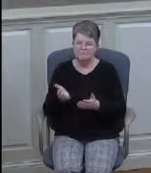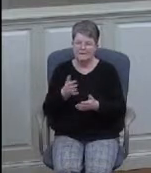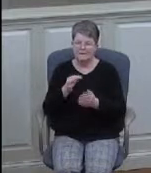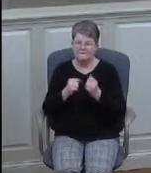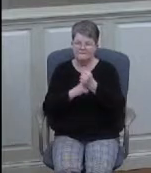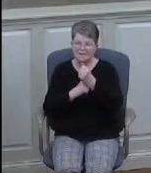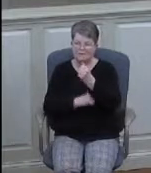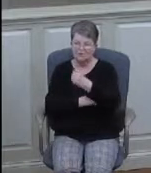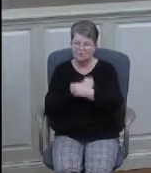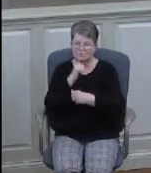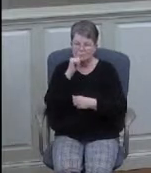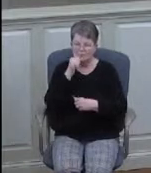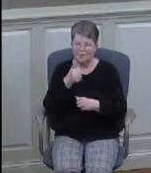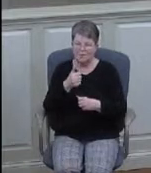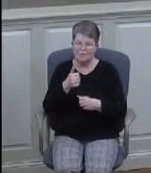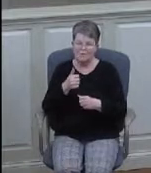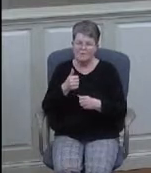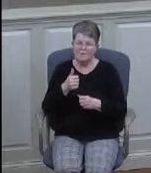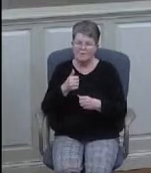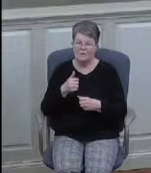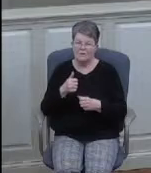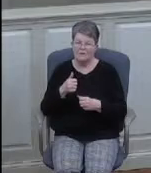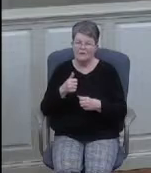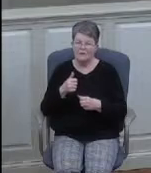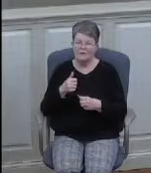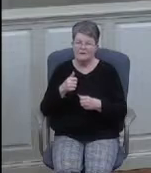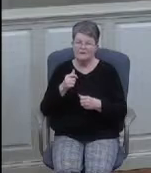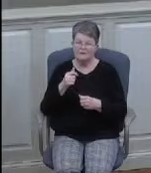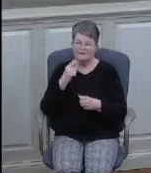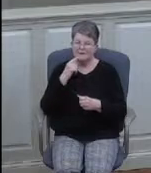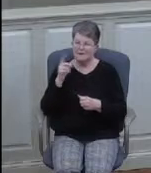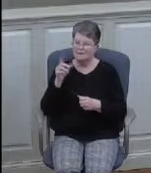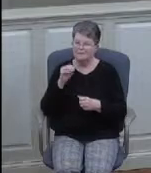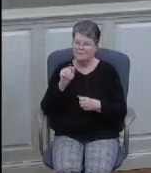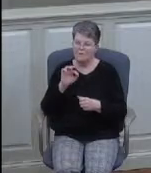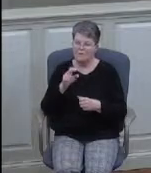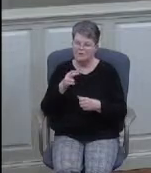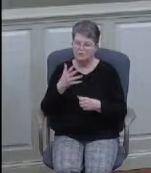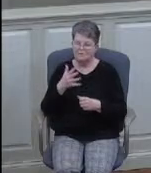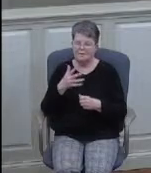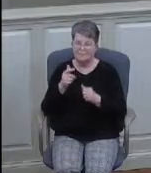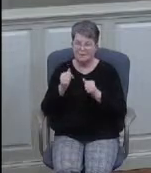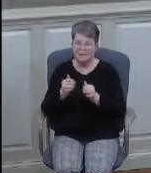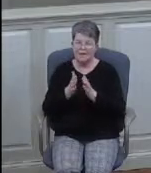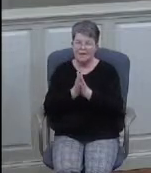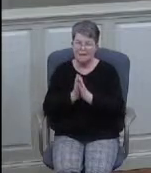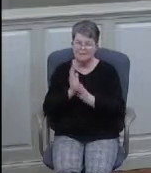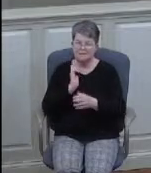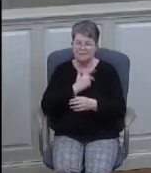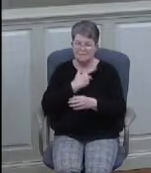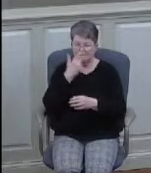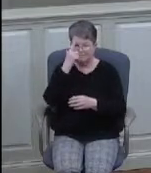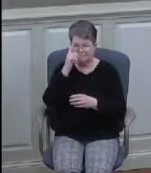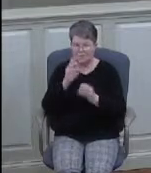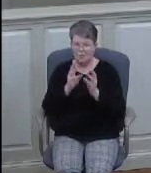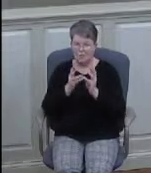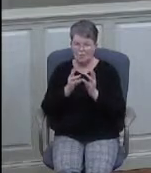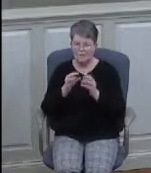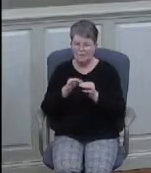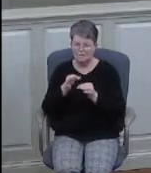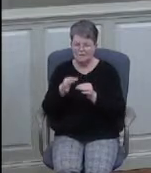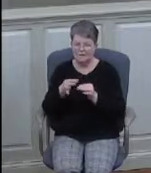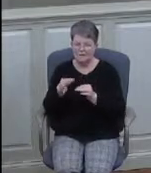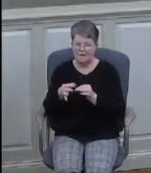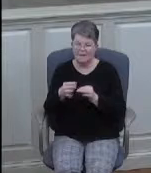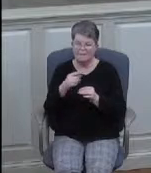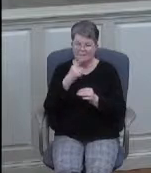I think we'll know more then if that date is going to be okay. They could ask us for weather delays. They were shut down for